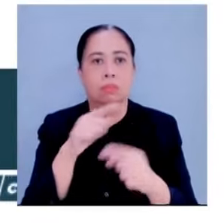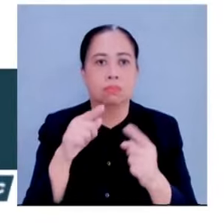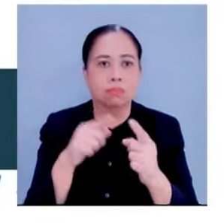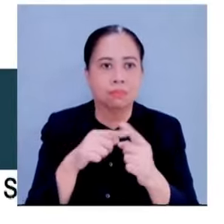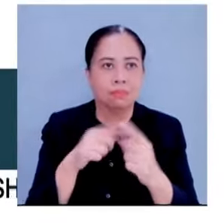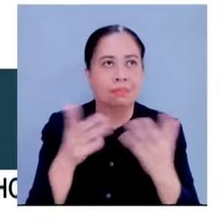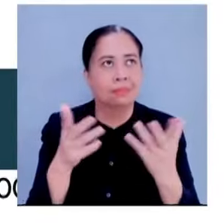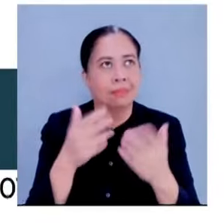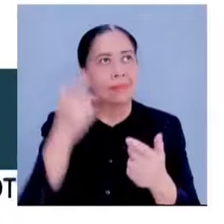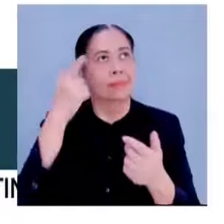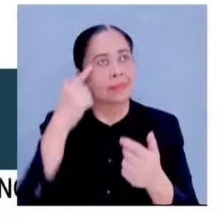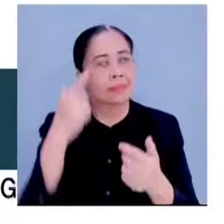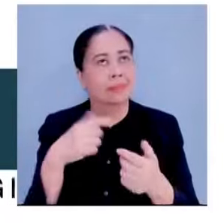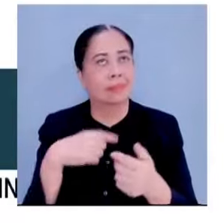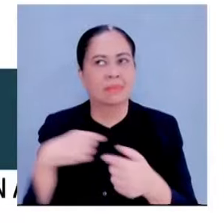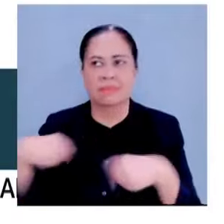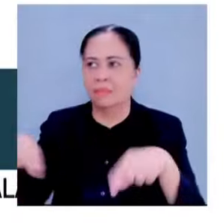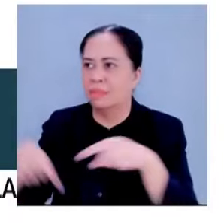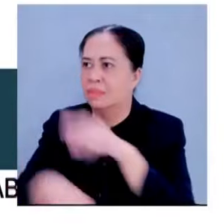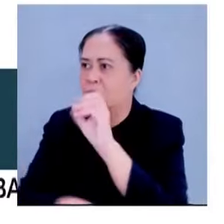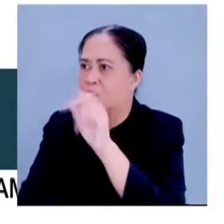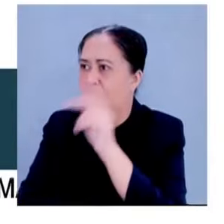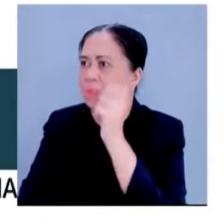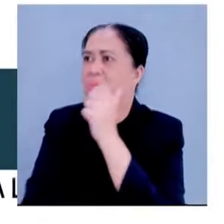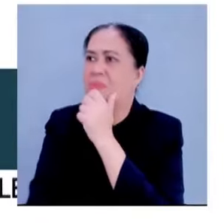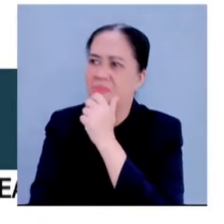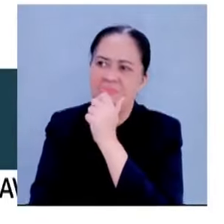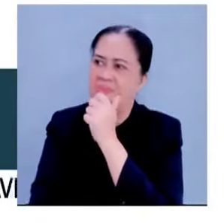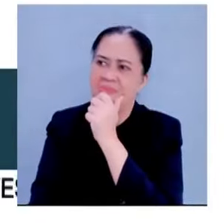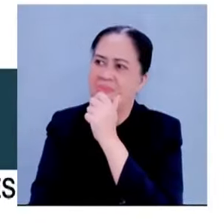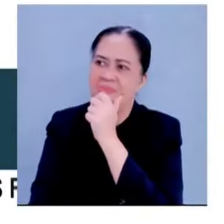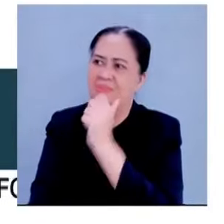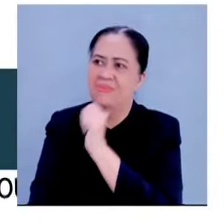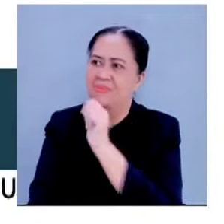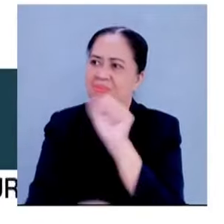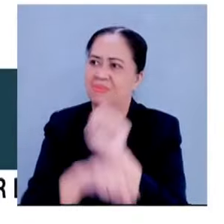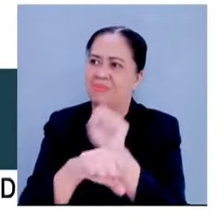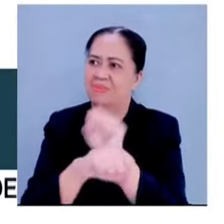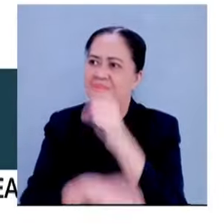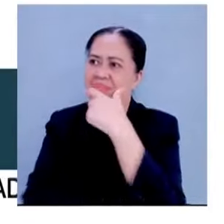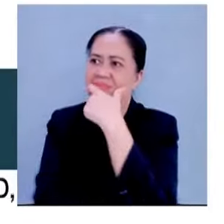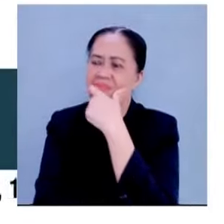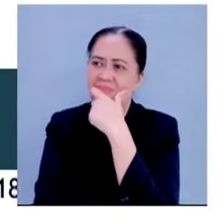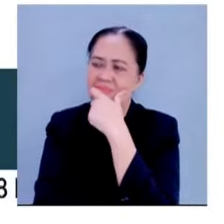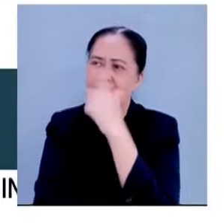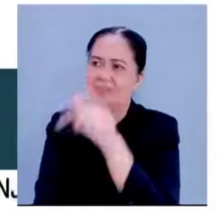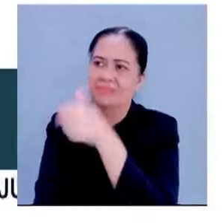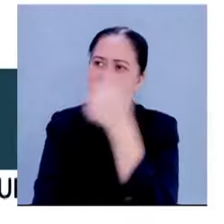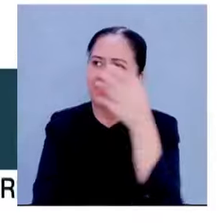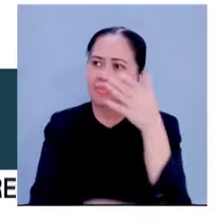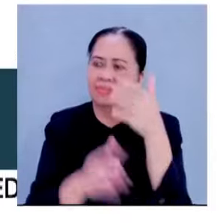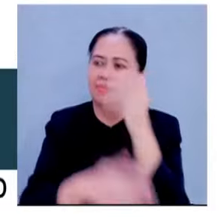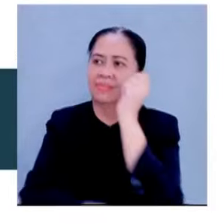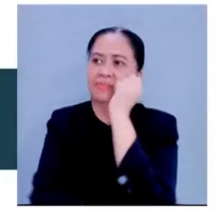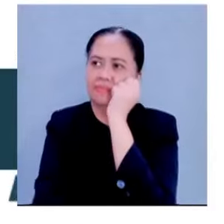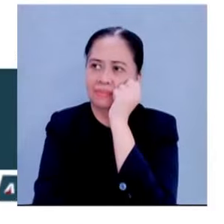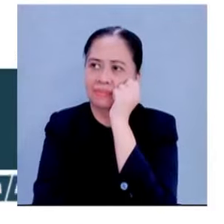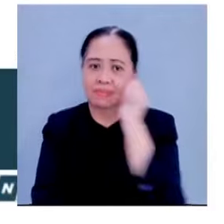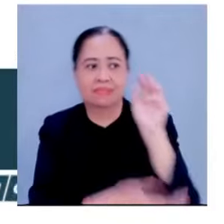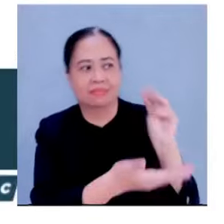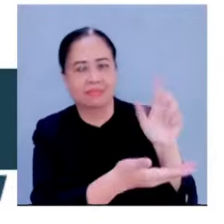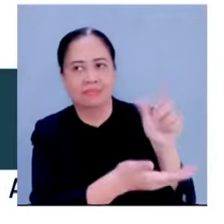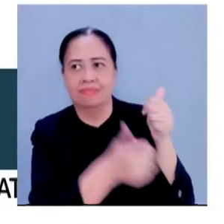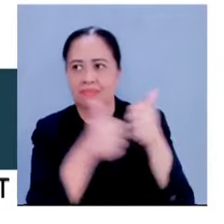When did you think amongst yourselves that, okay, this is not working, there's got to be another way, and ML is the way to go,